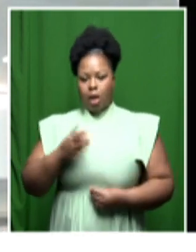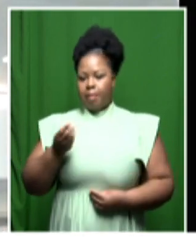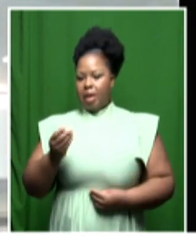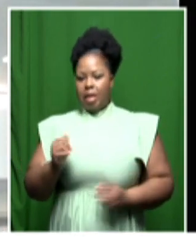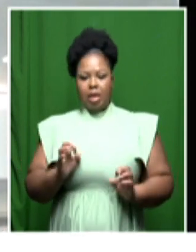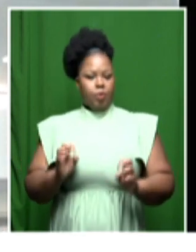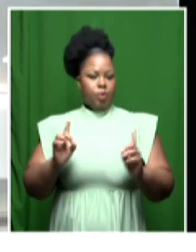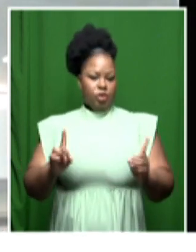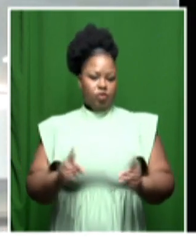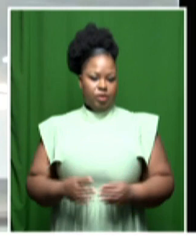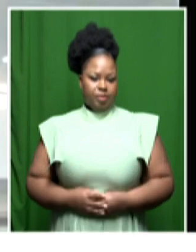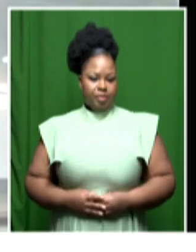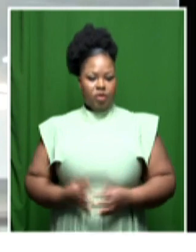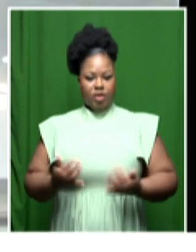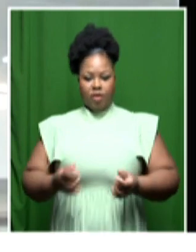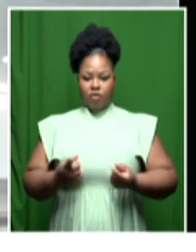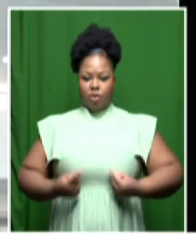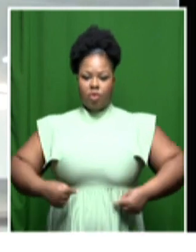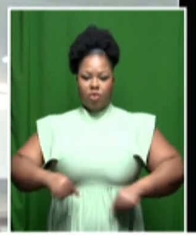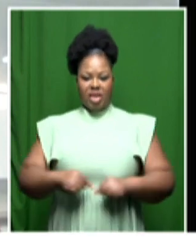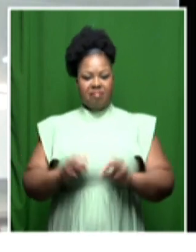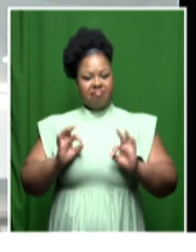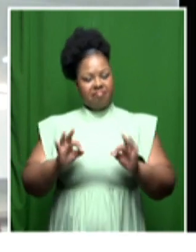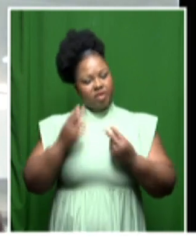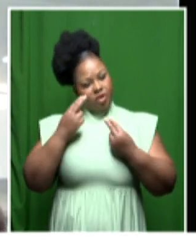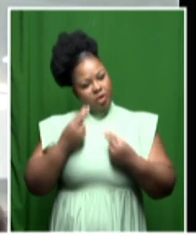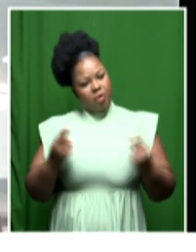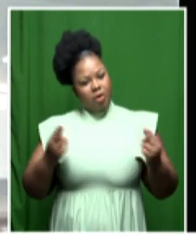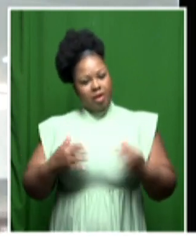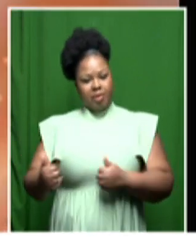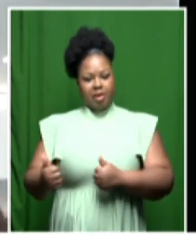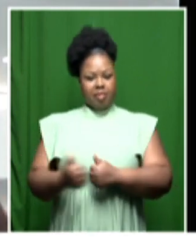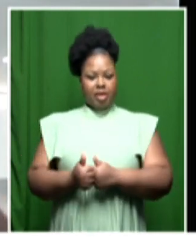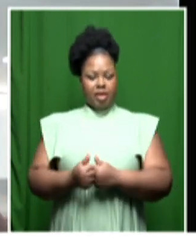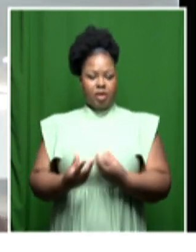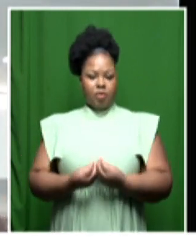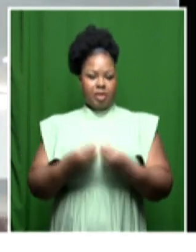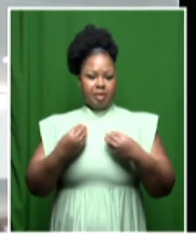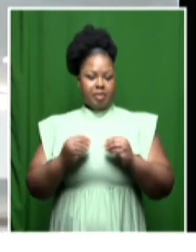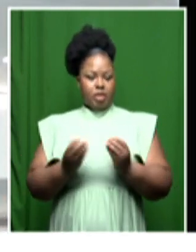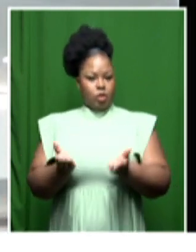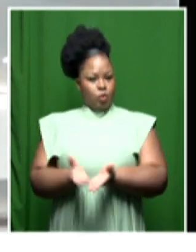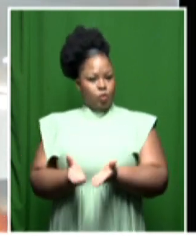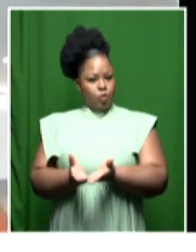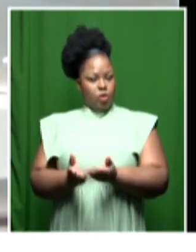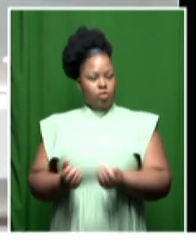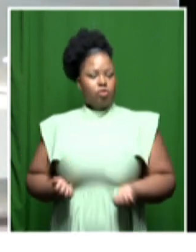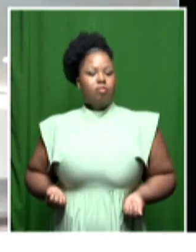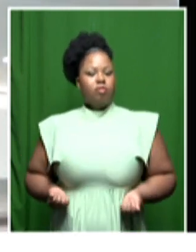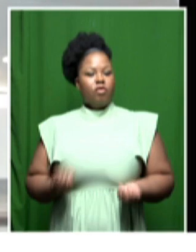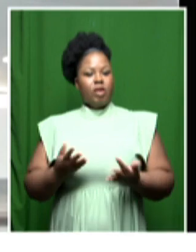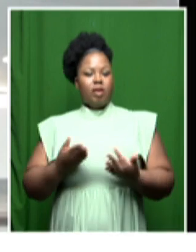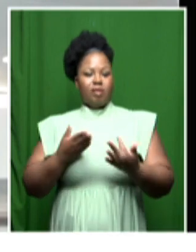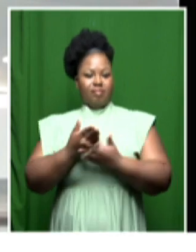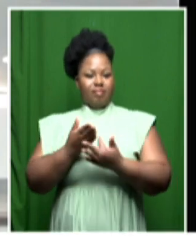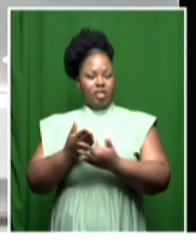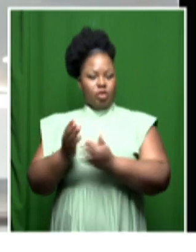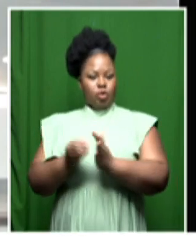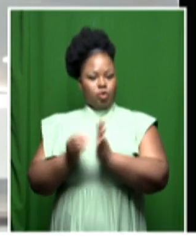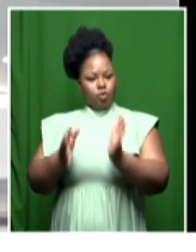no education. For us, it's an absolute honor to partner with the Regenesys Business School and provide access to